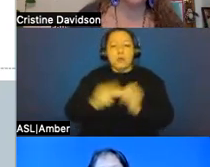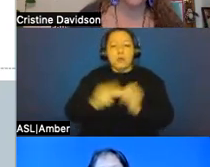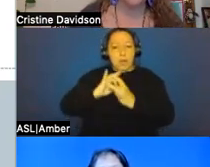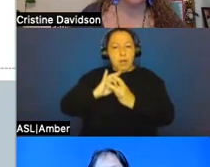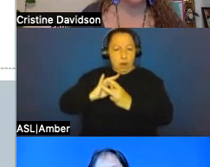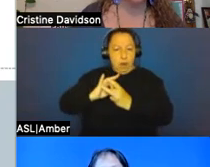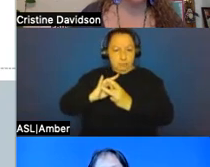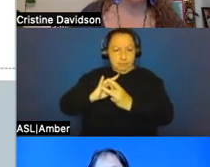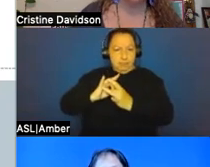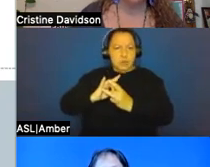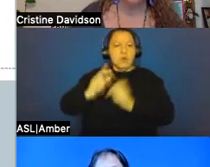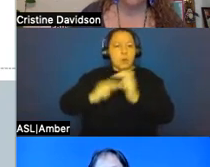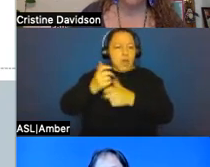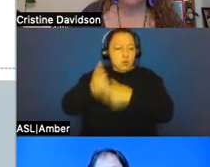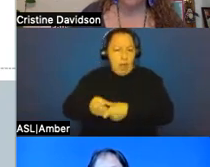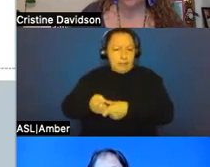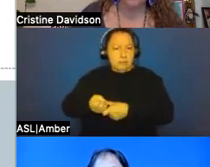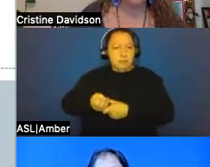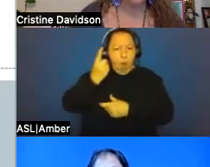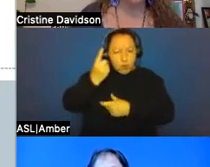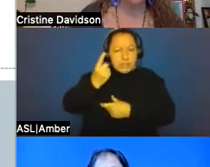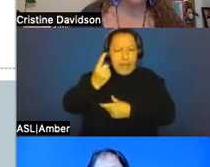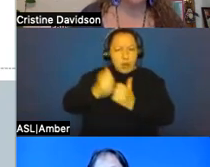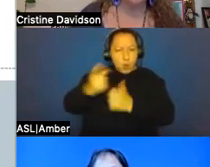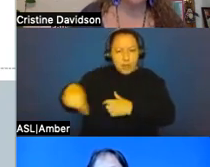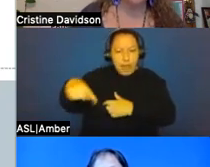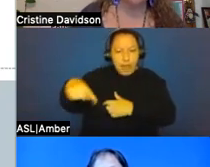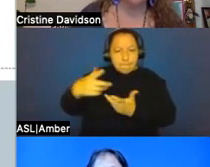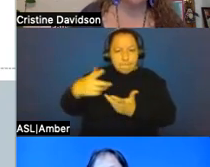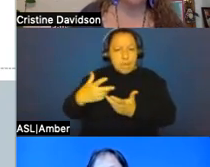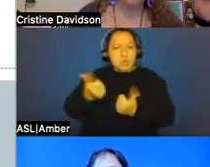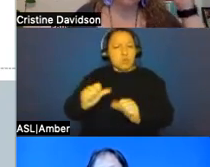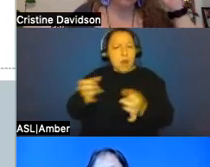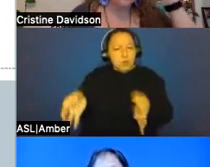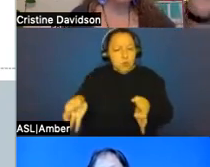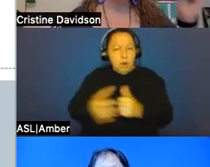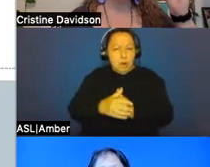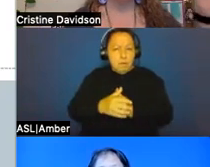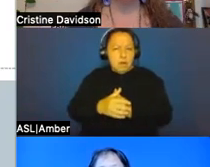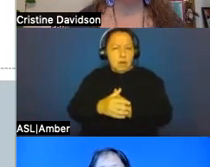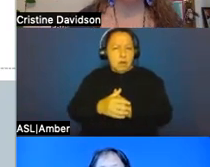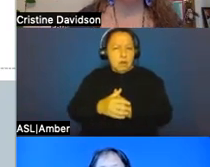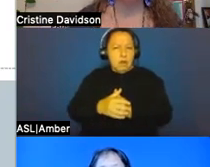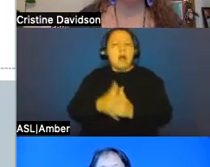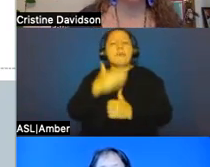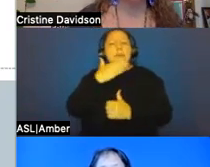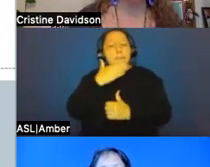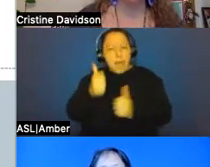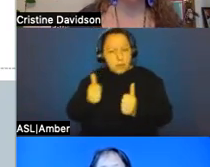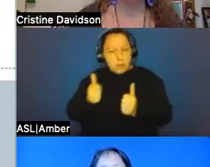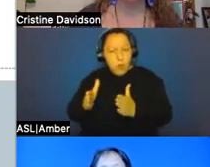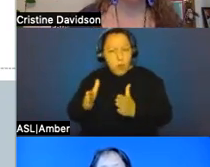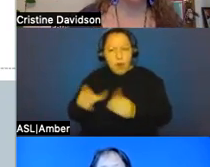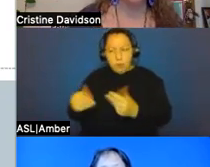build understanding, to try to determine, you know, what's the best way to give this person